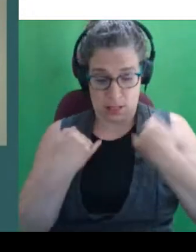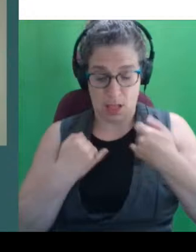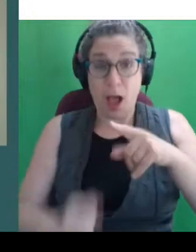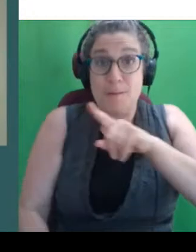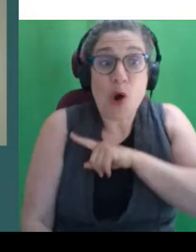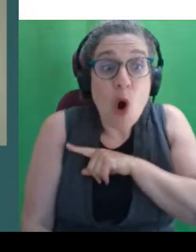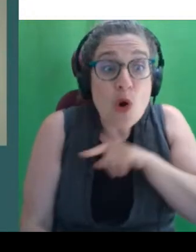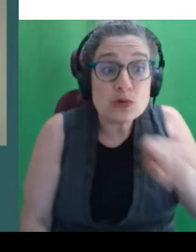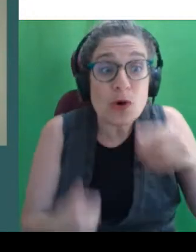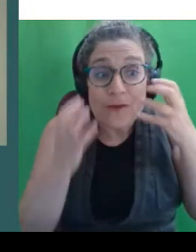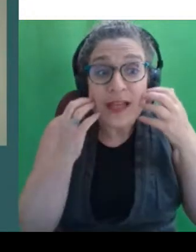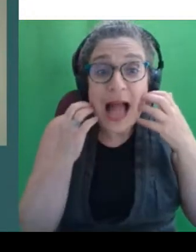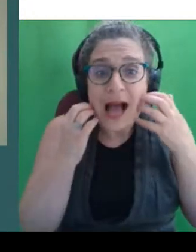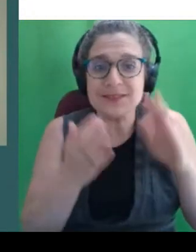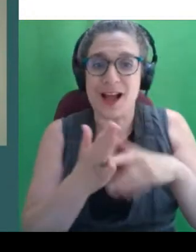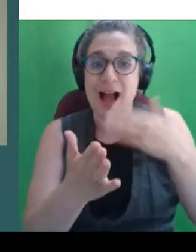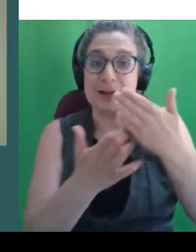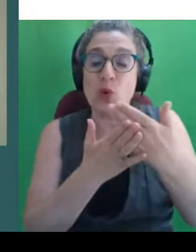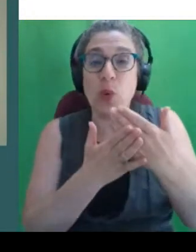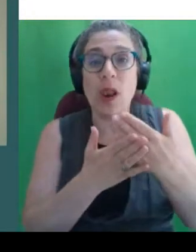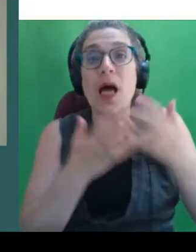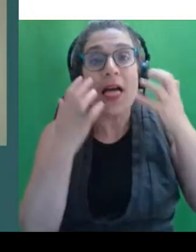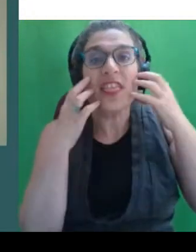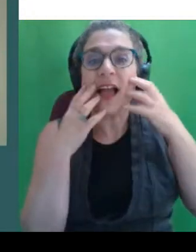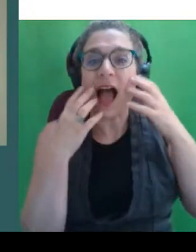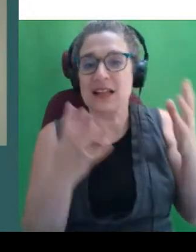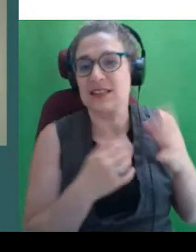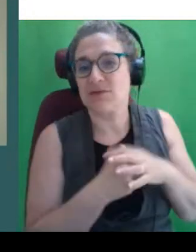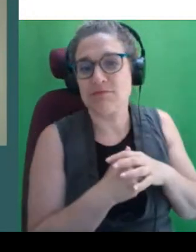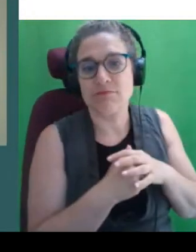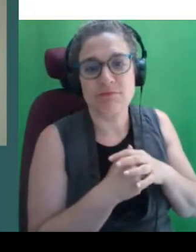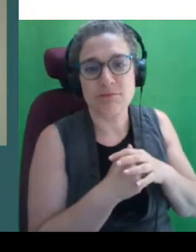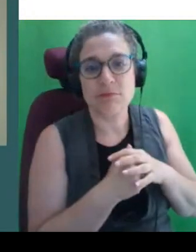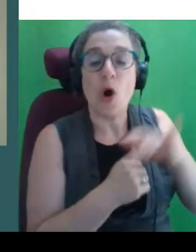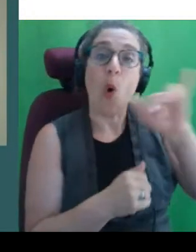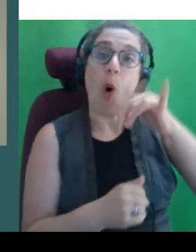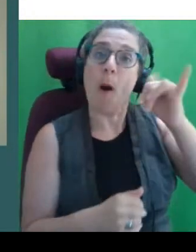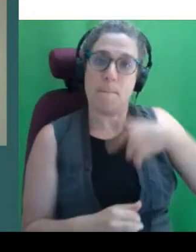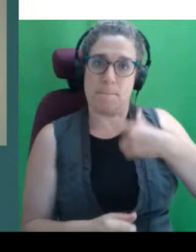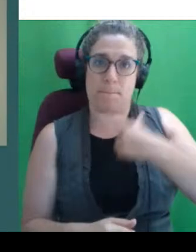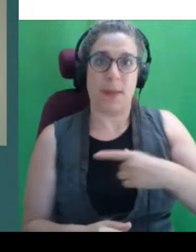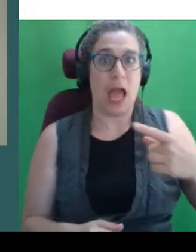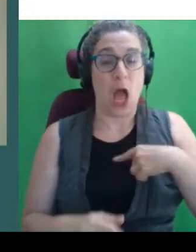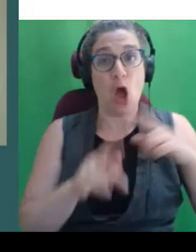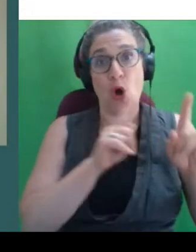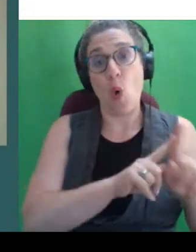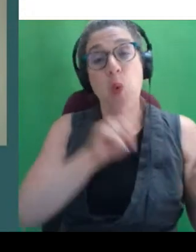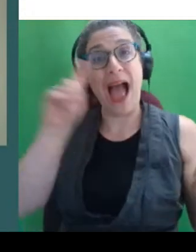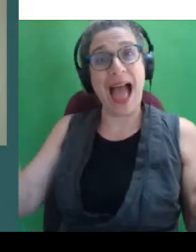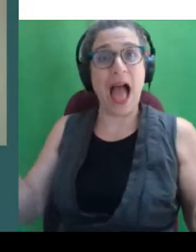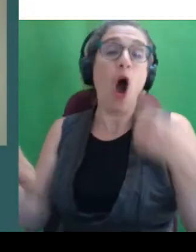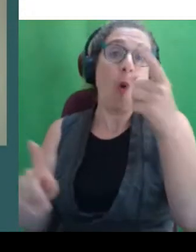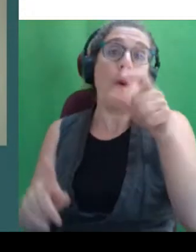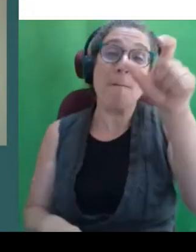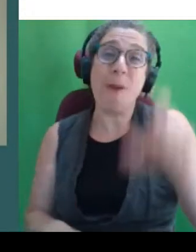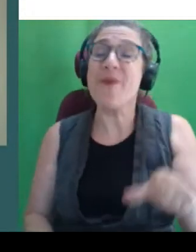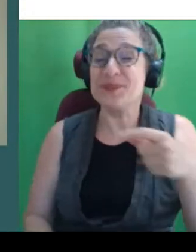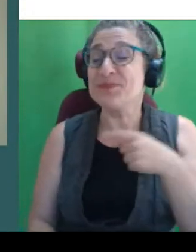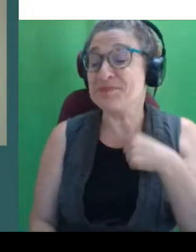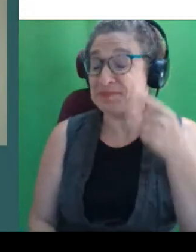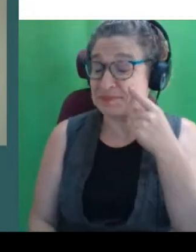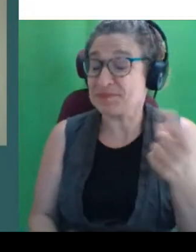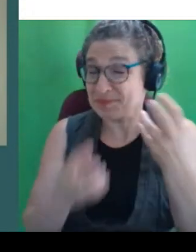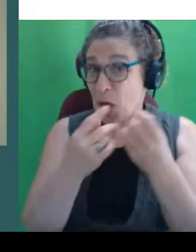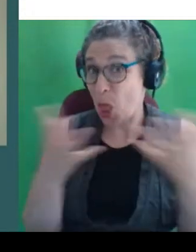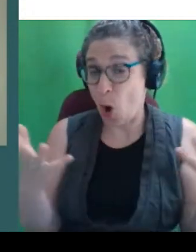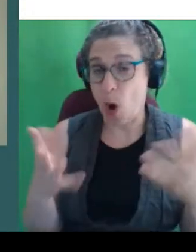go away. And they might go away to one very common scenario we used to come across is when young